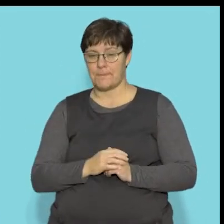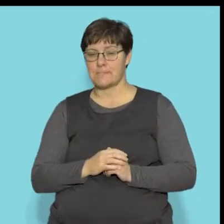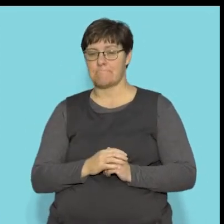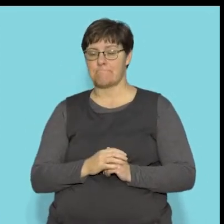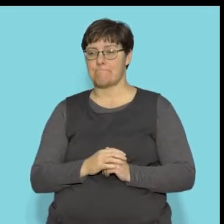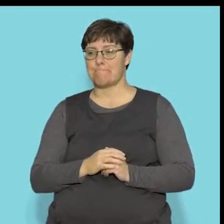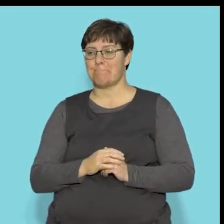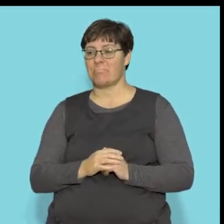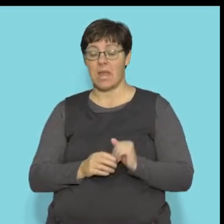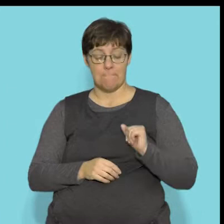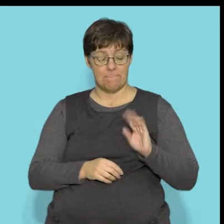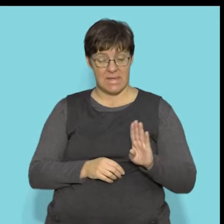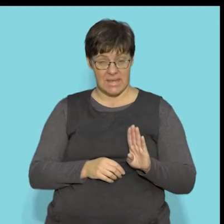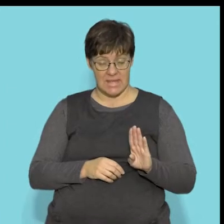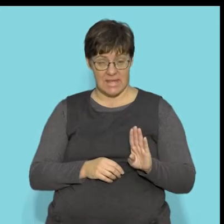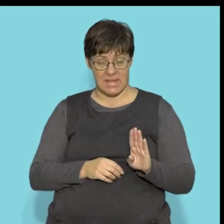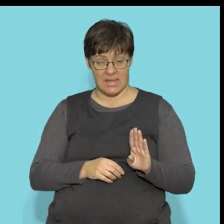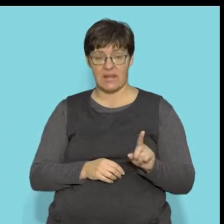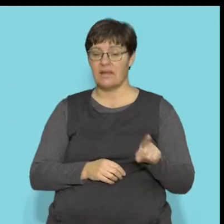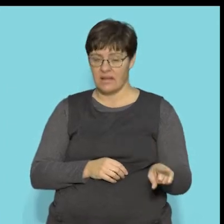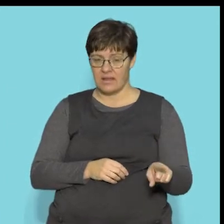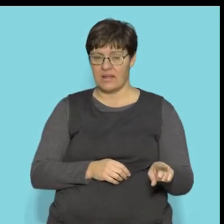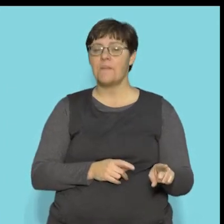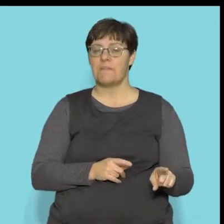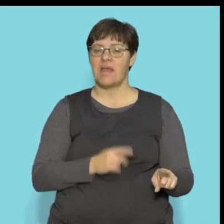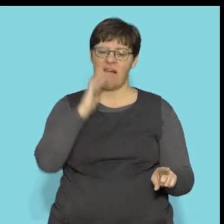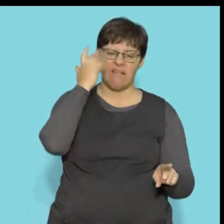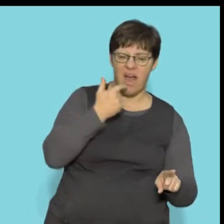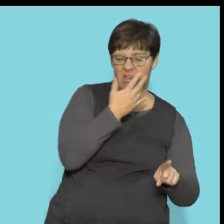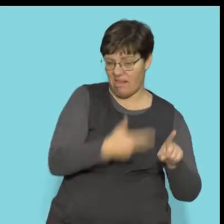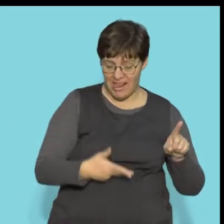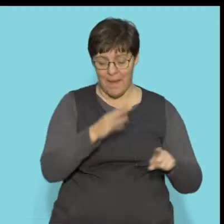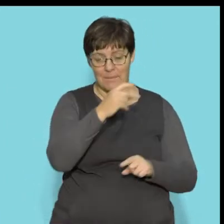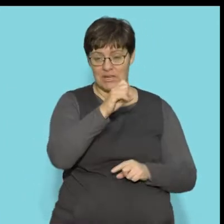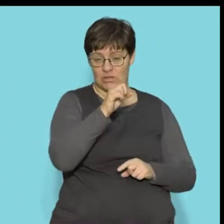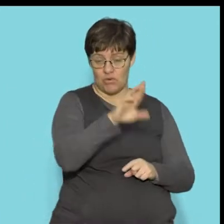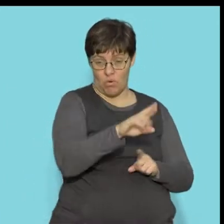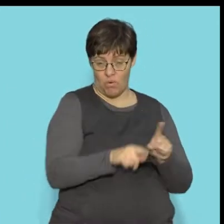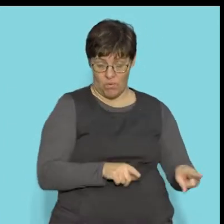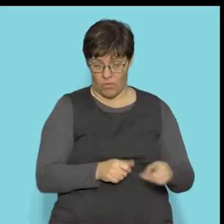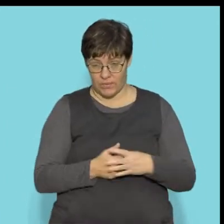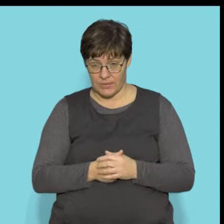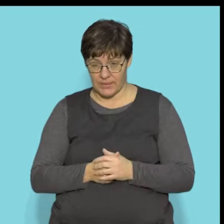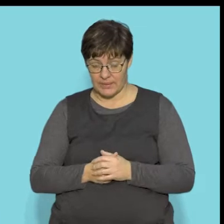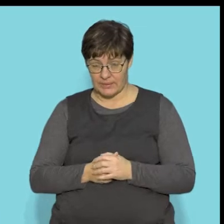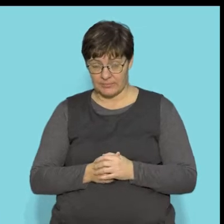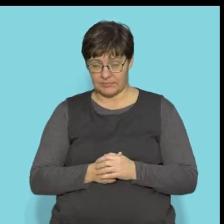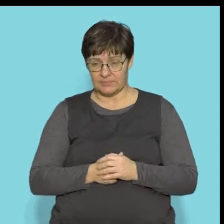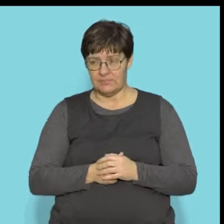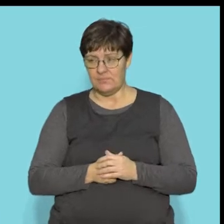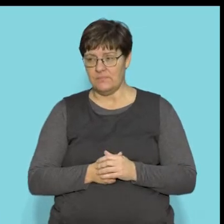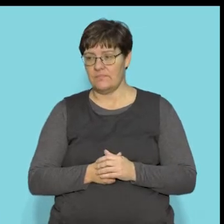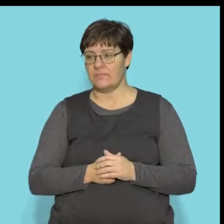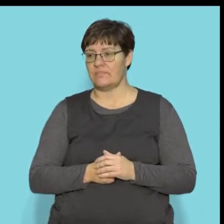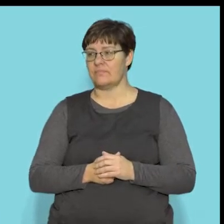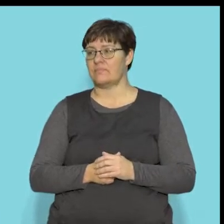prey, and B is the predator graph. So the blue one is the predator